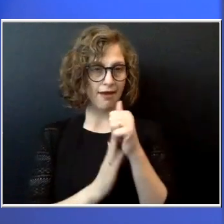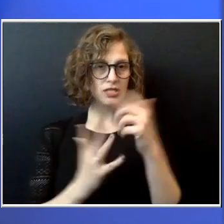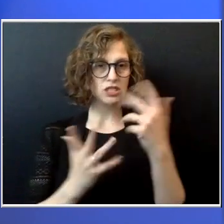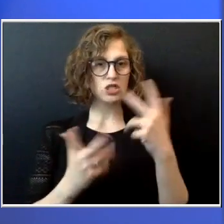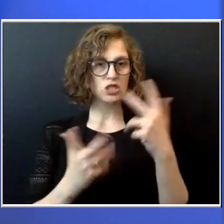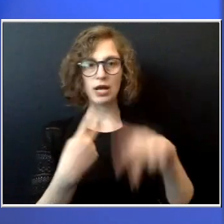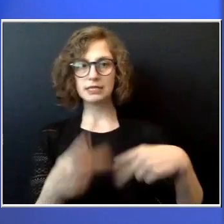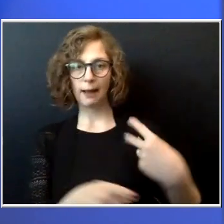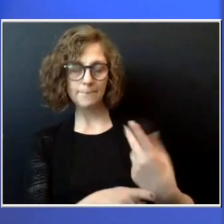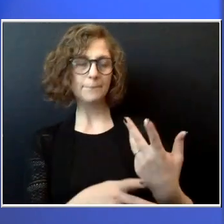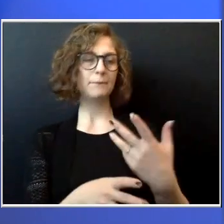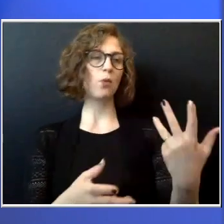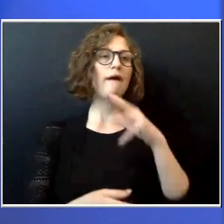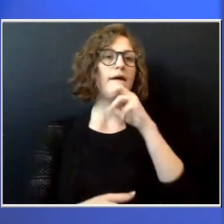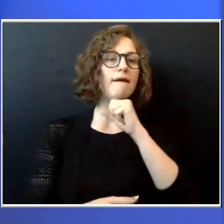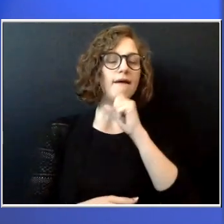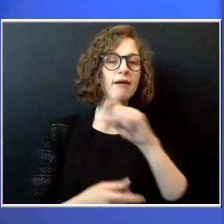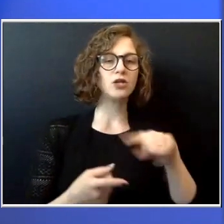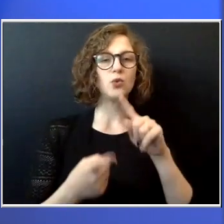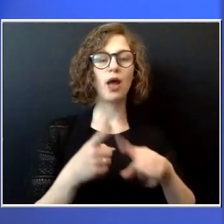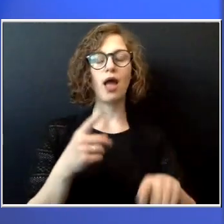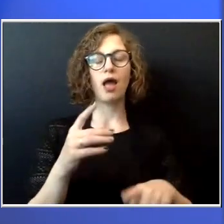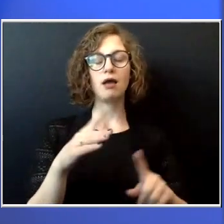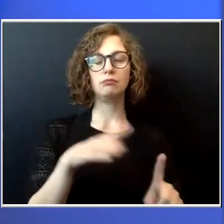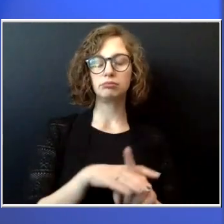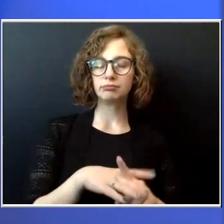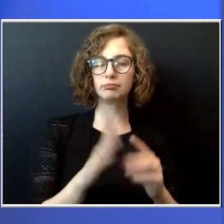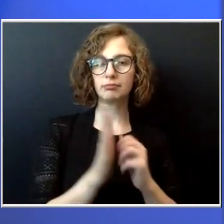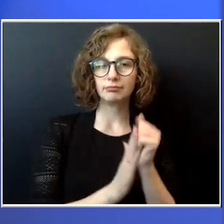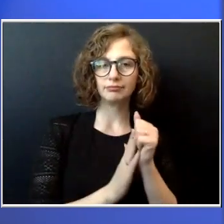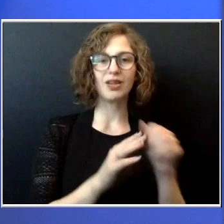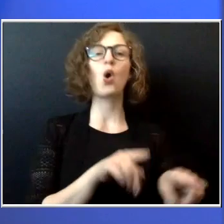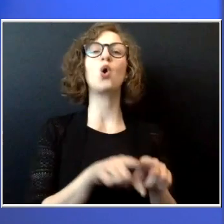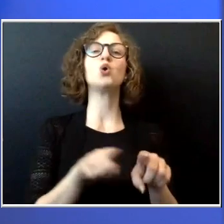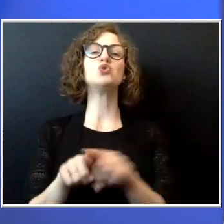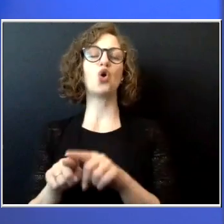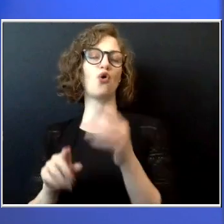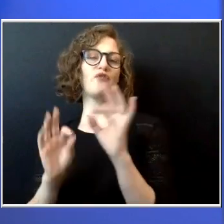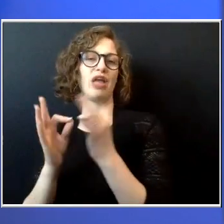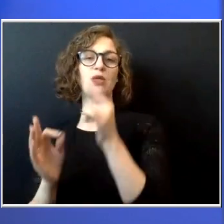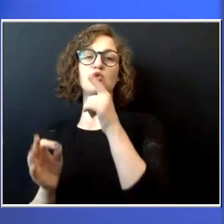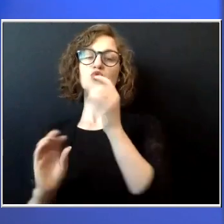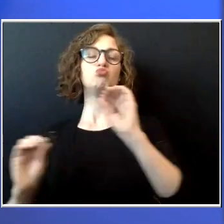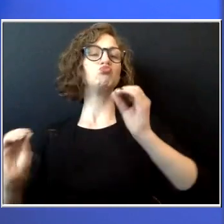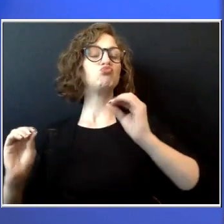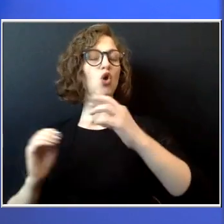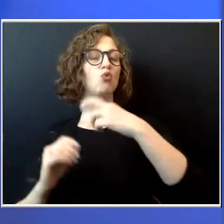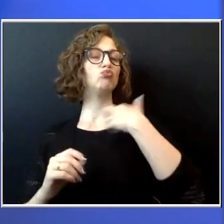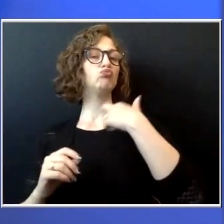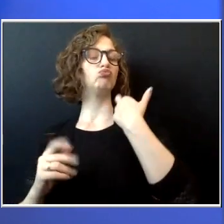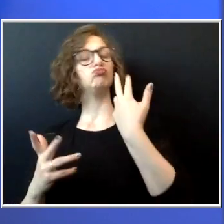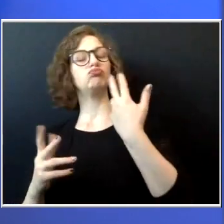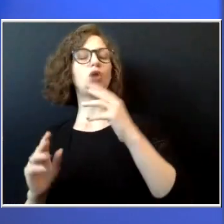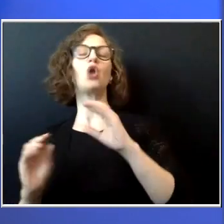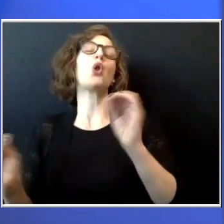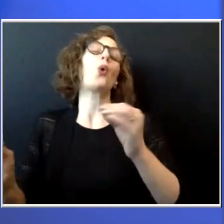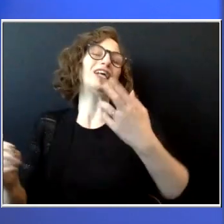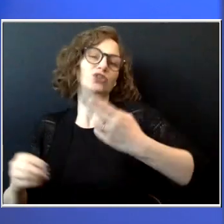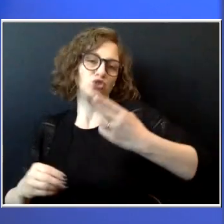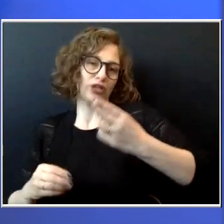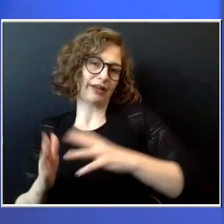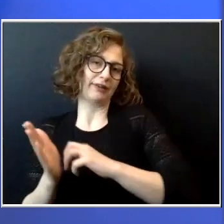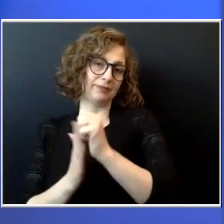because that also comes into play when we do a risk assessment. So a family history is good in the sense that it gives